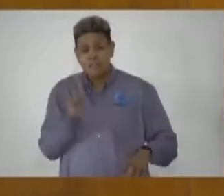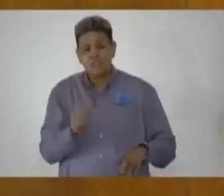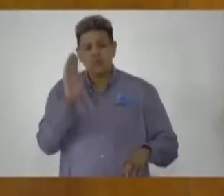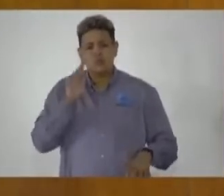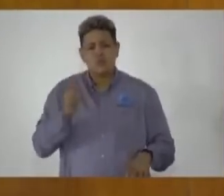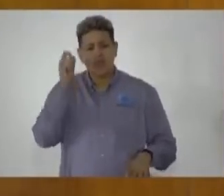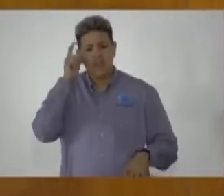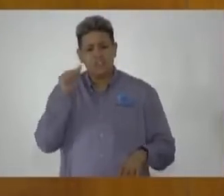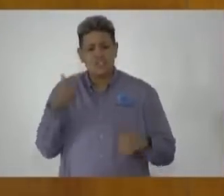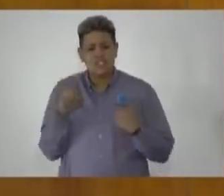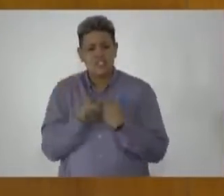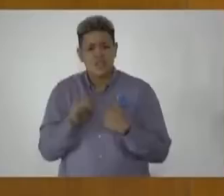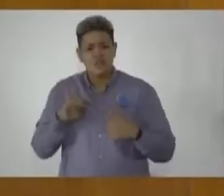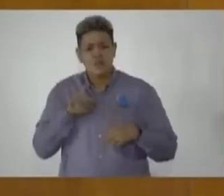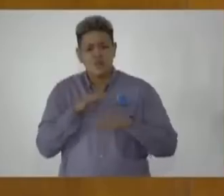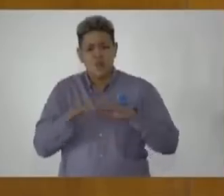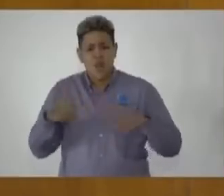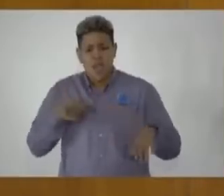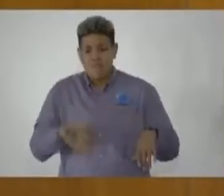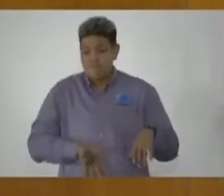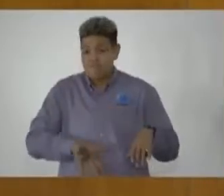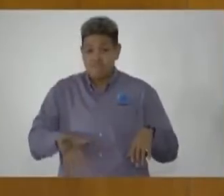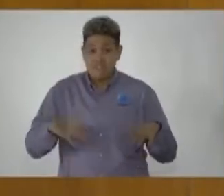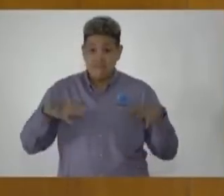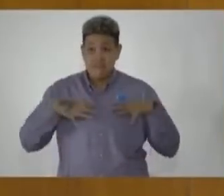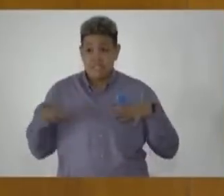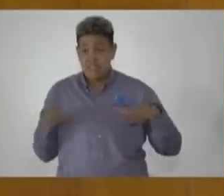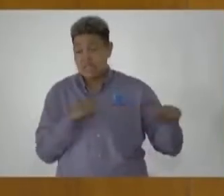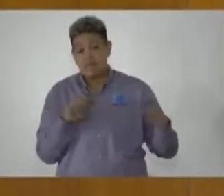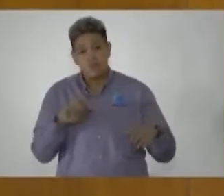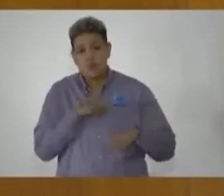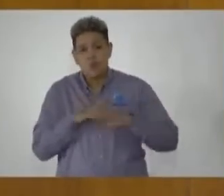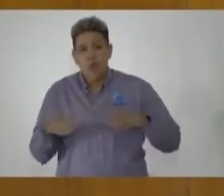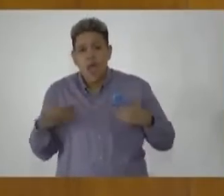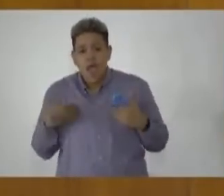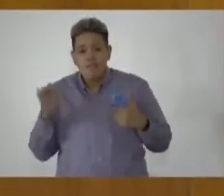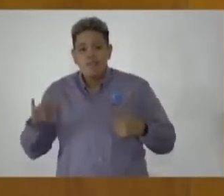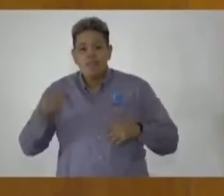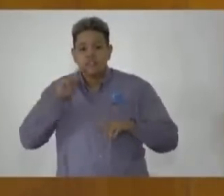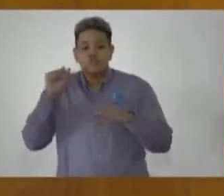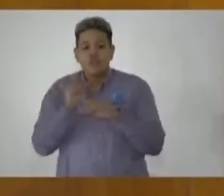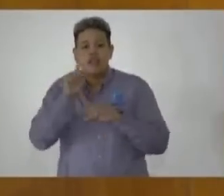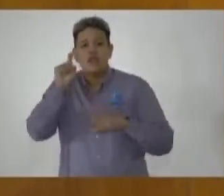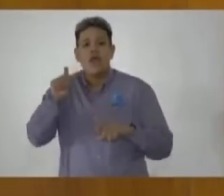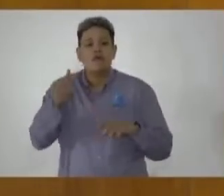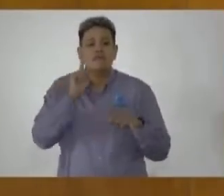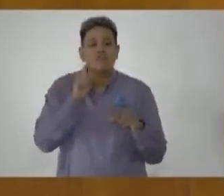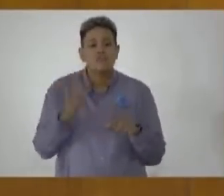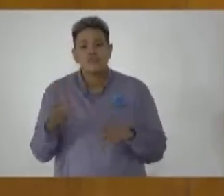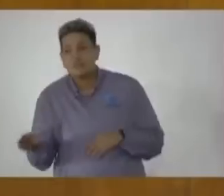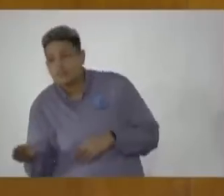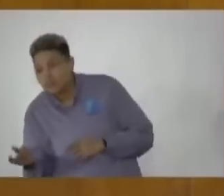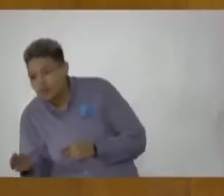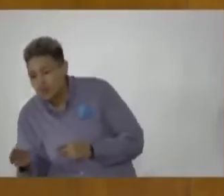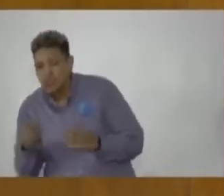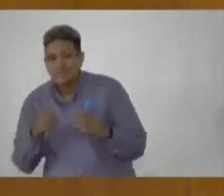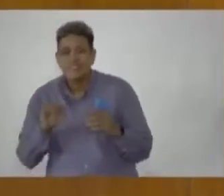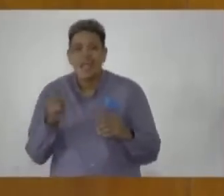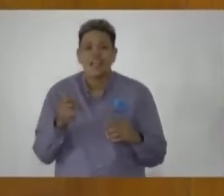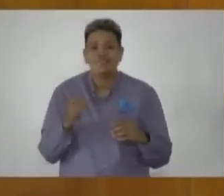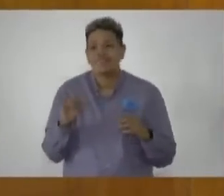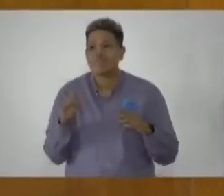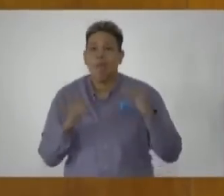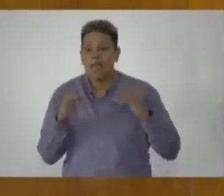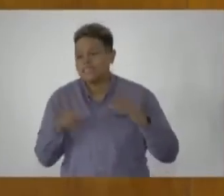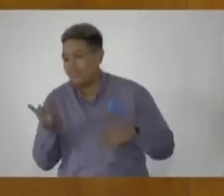understand the challenge. We don't have maternity leave, and that's the reality. So you have to kind of game and do what you have to do and come to the